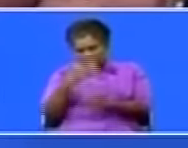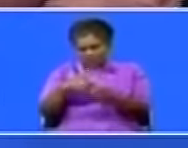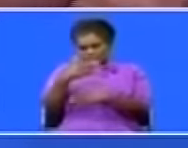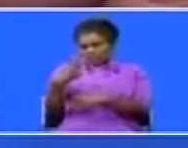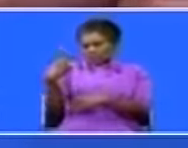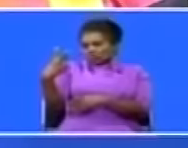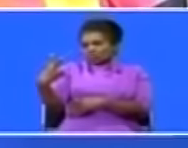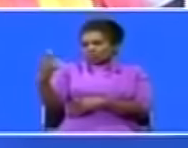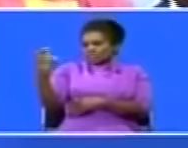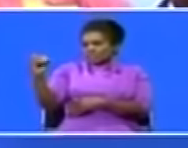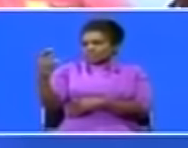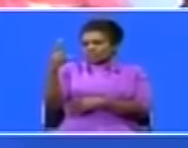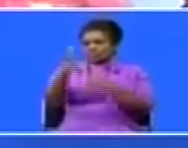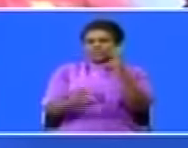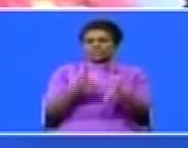in